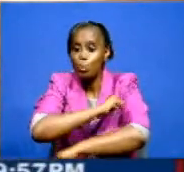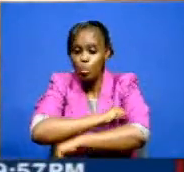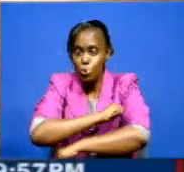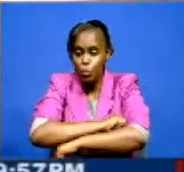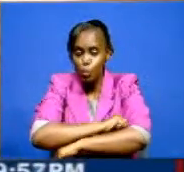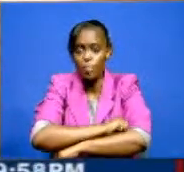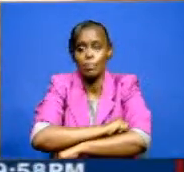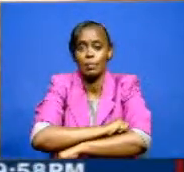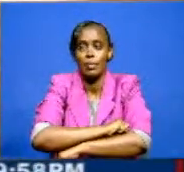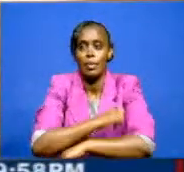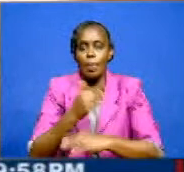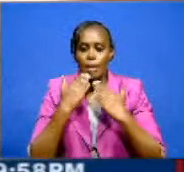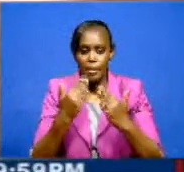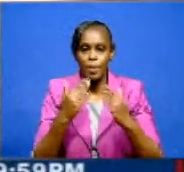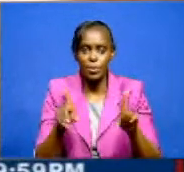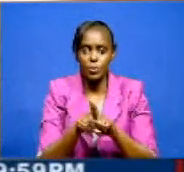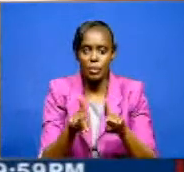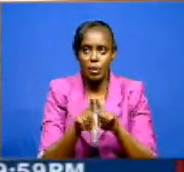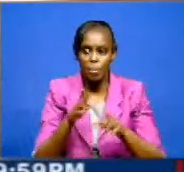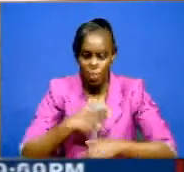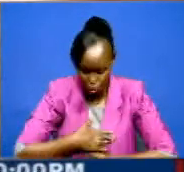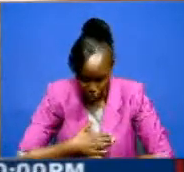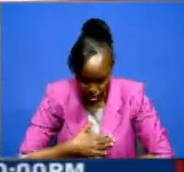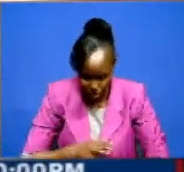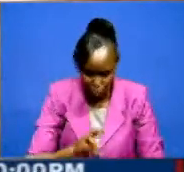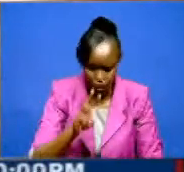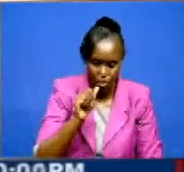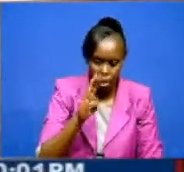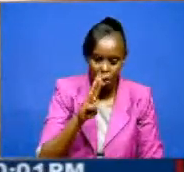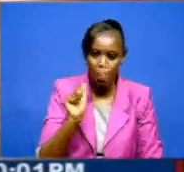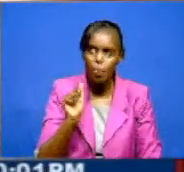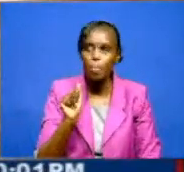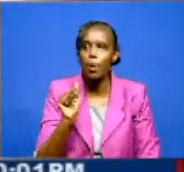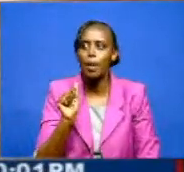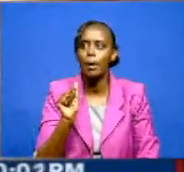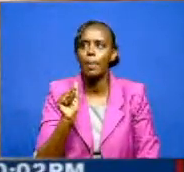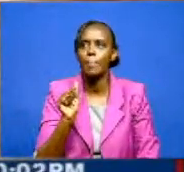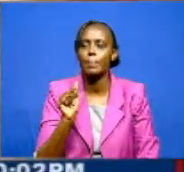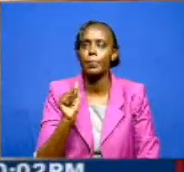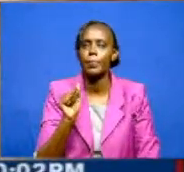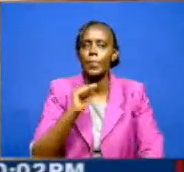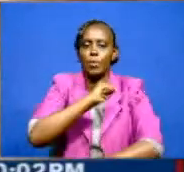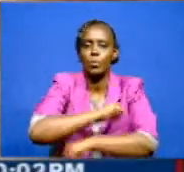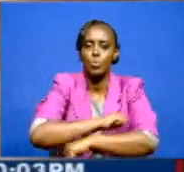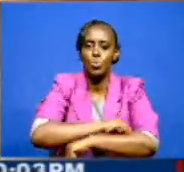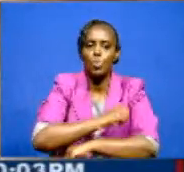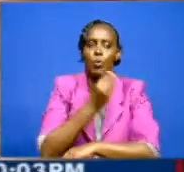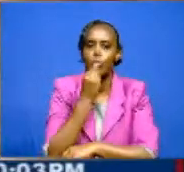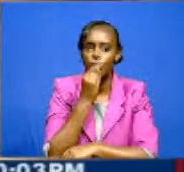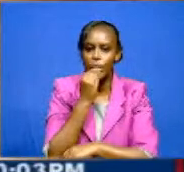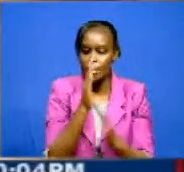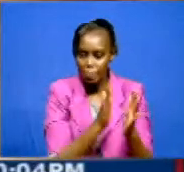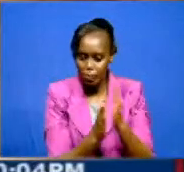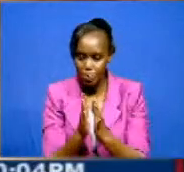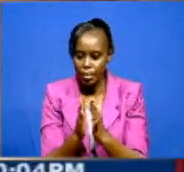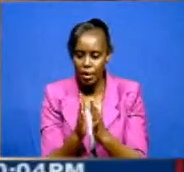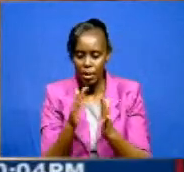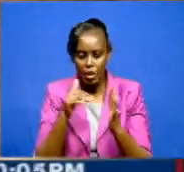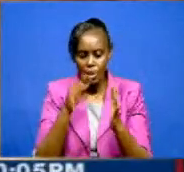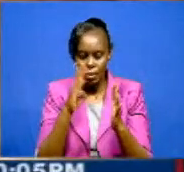to do. So thank you also, Senator Wambua, for raising that issue of school feeding within this